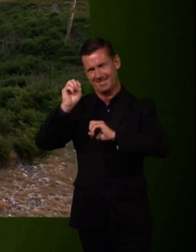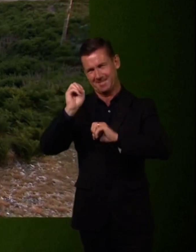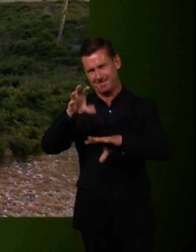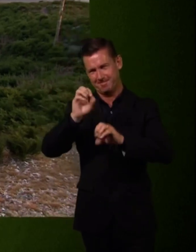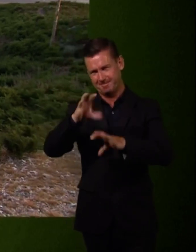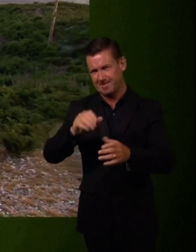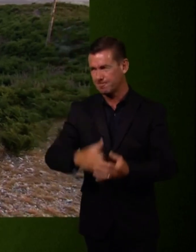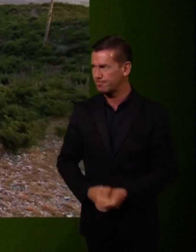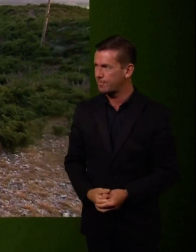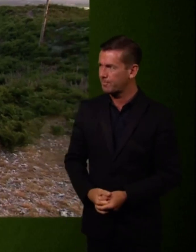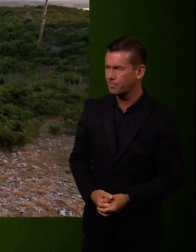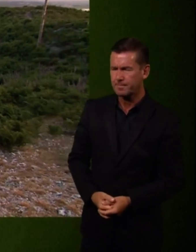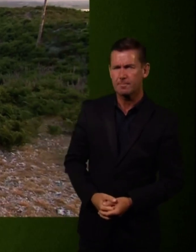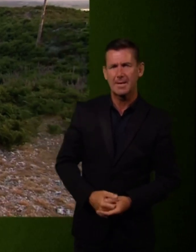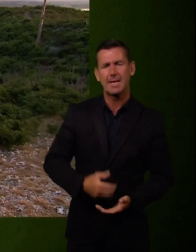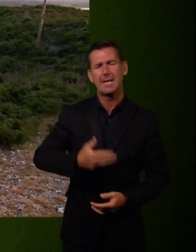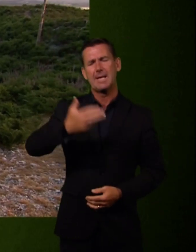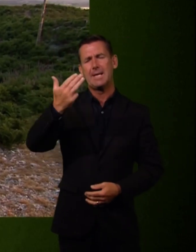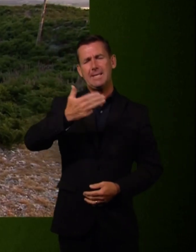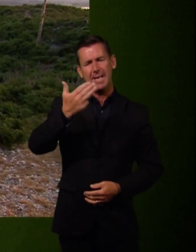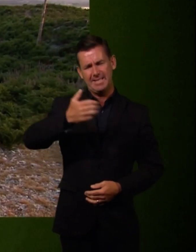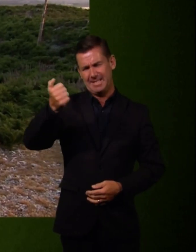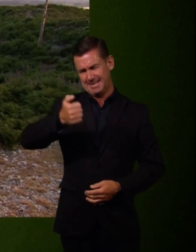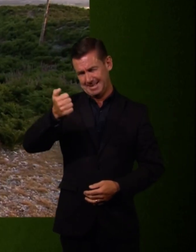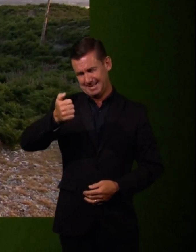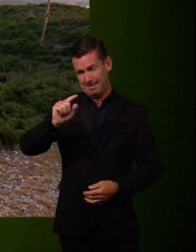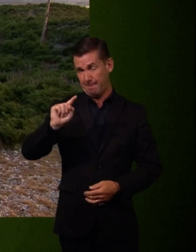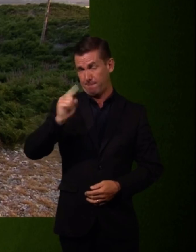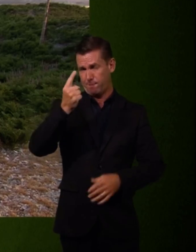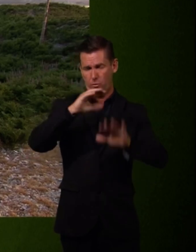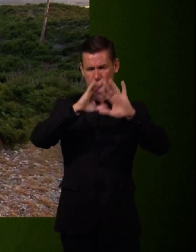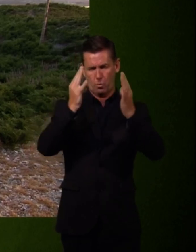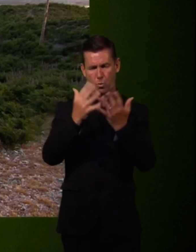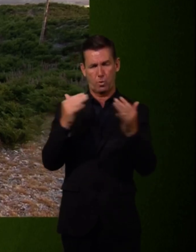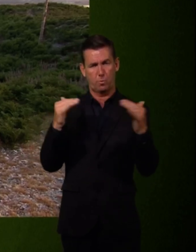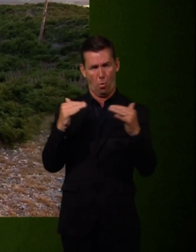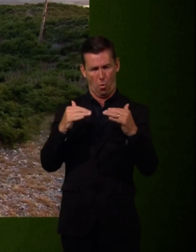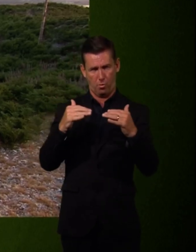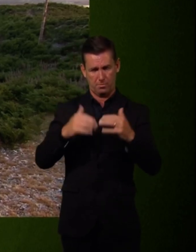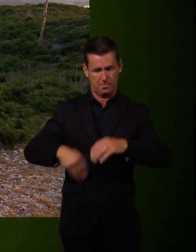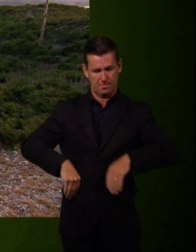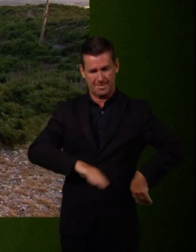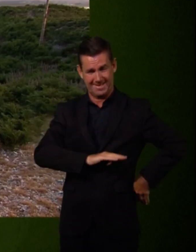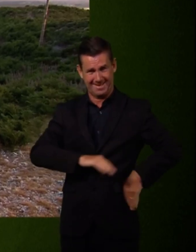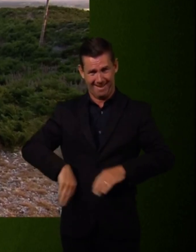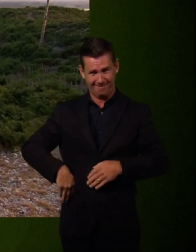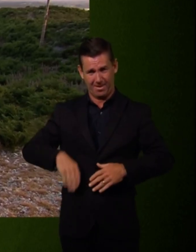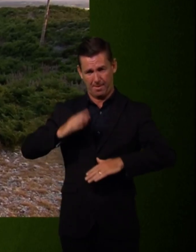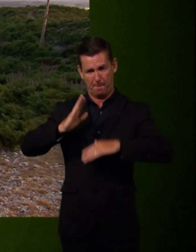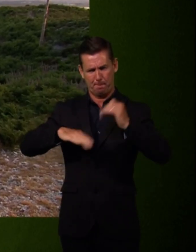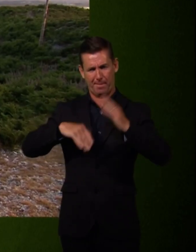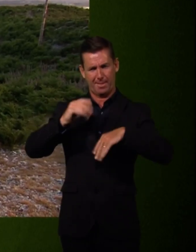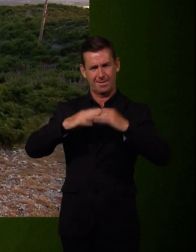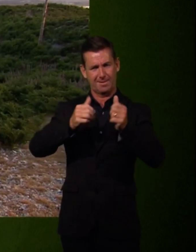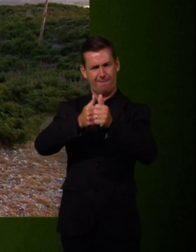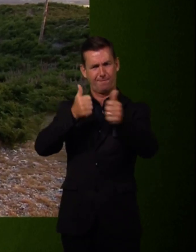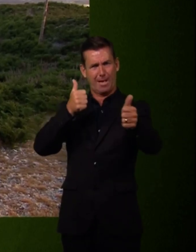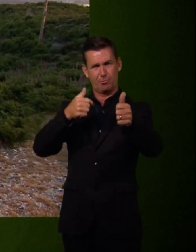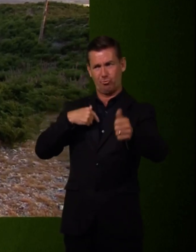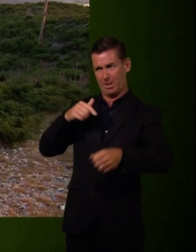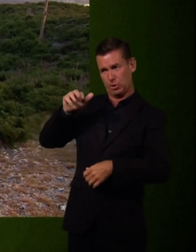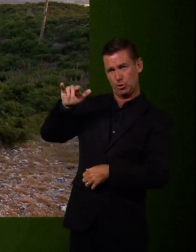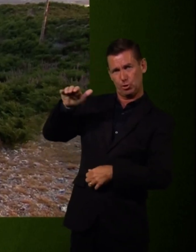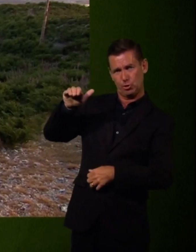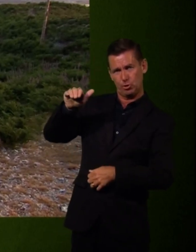in 1916, during the First World War, the Navy built a factory a few miles over there on Holt Heath to